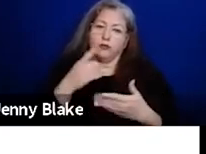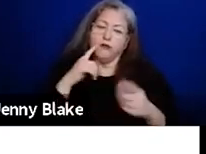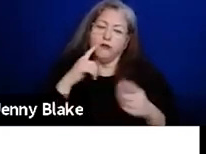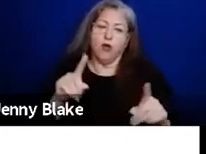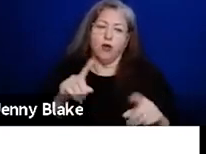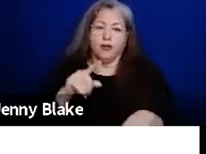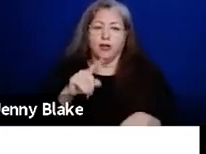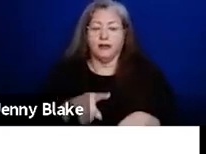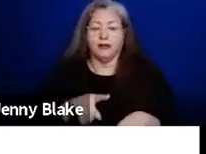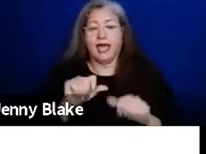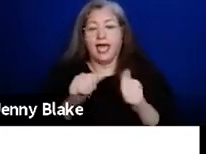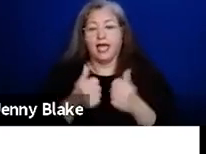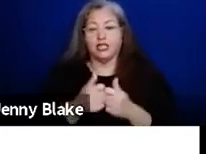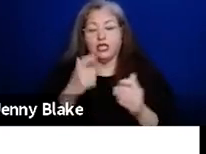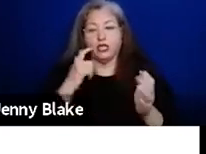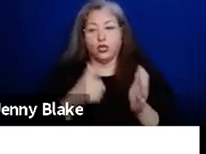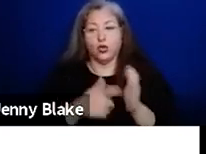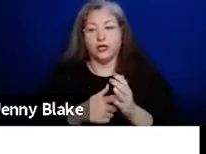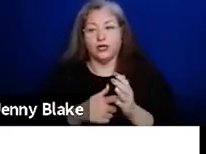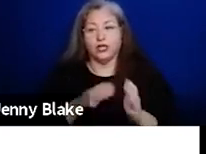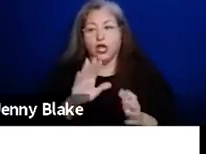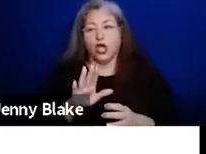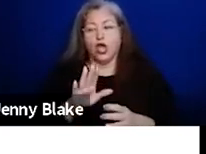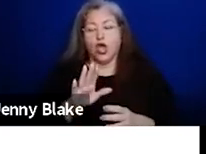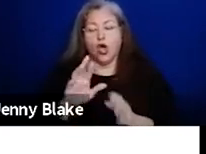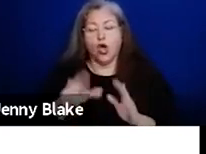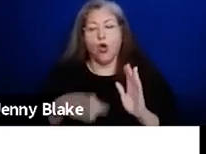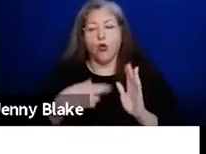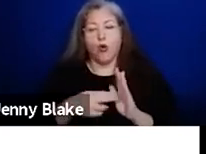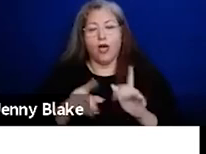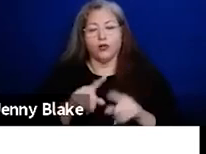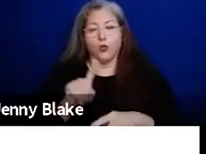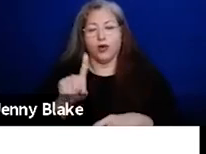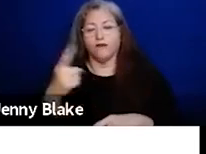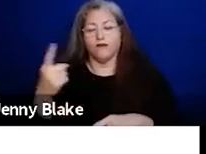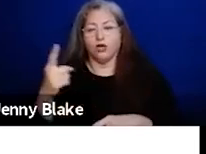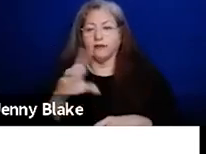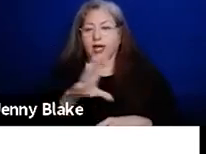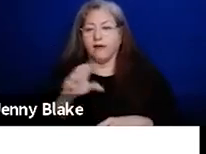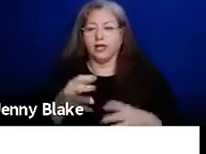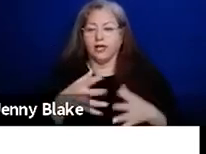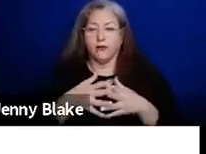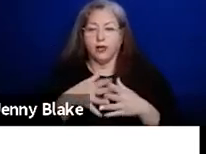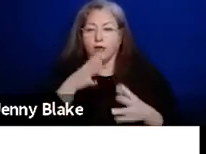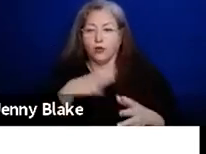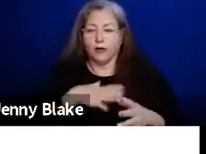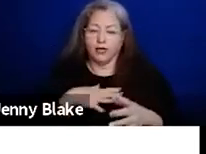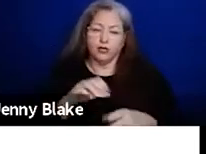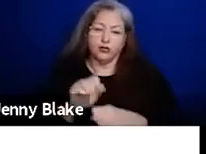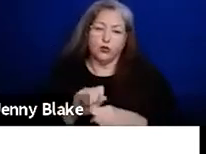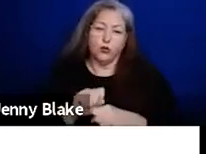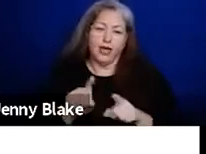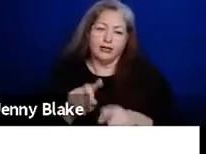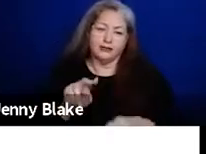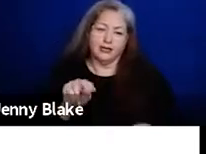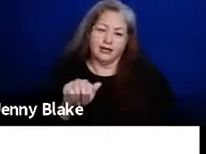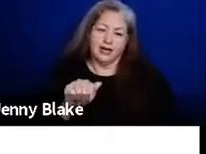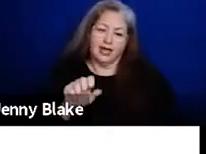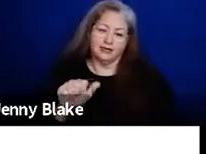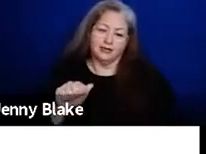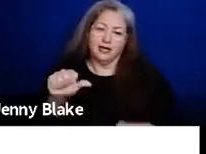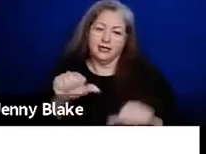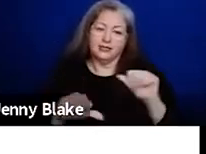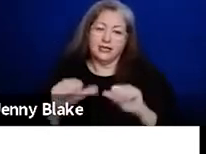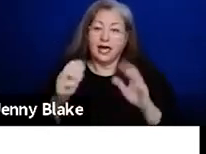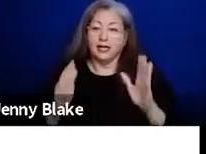space agency noted her historical role as one of the first African-American women to work as a NASA scientist.